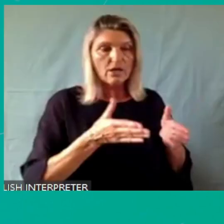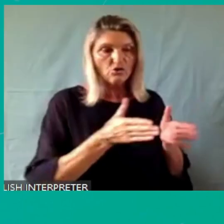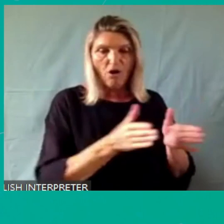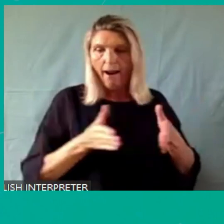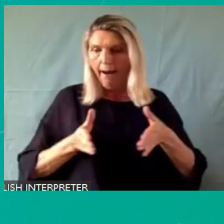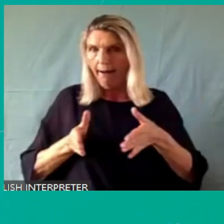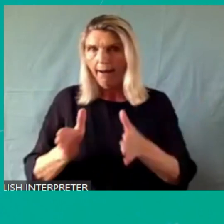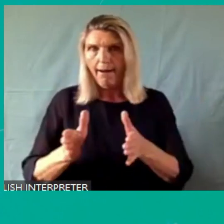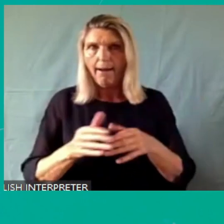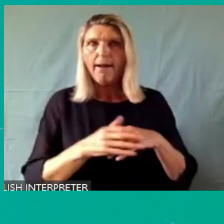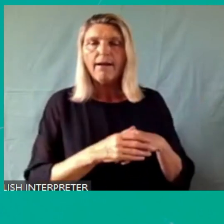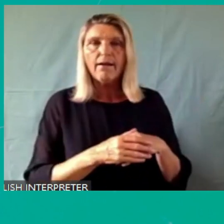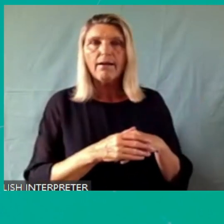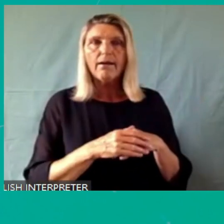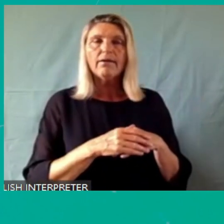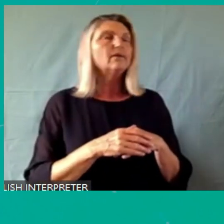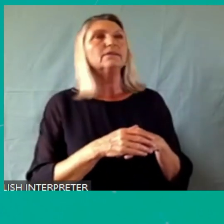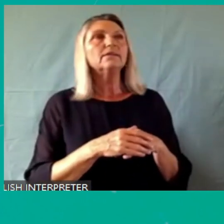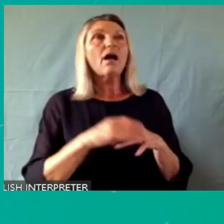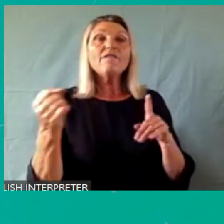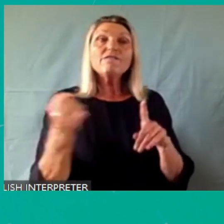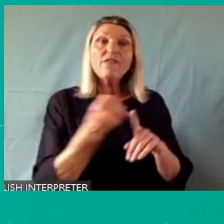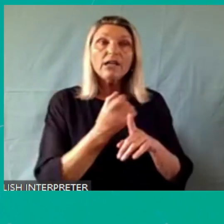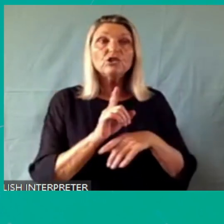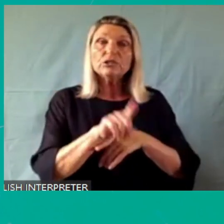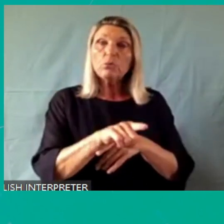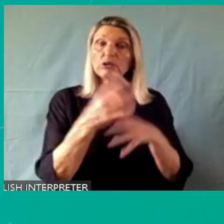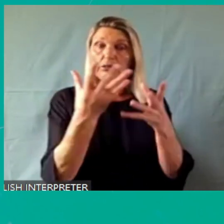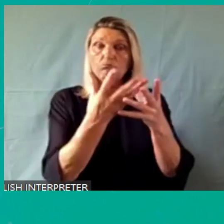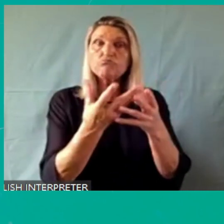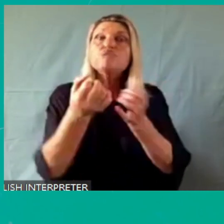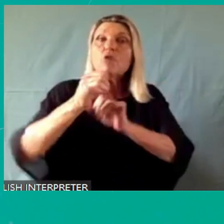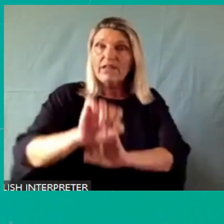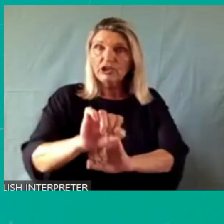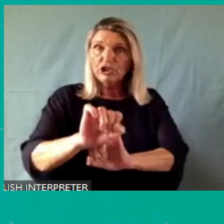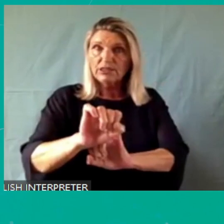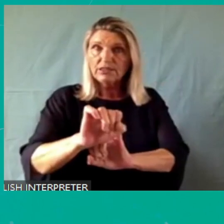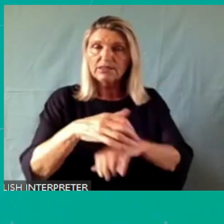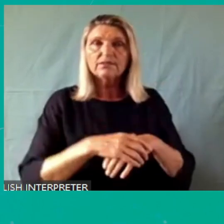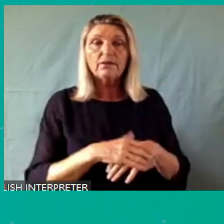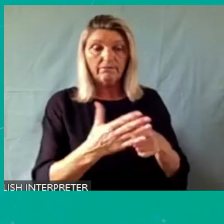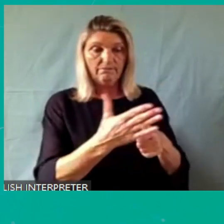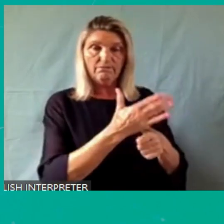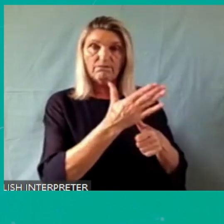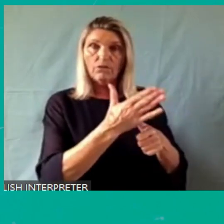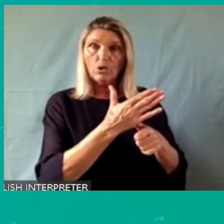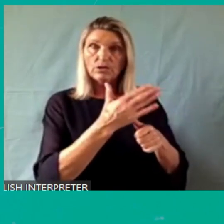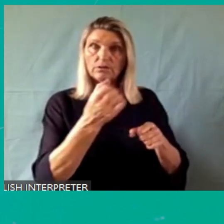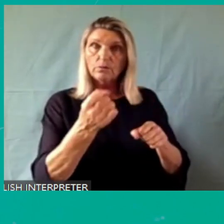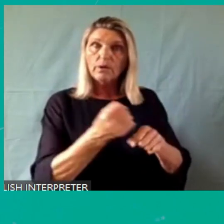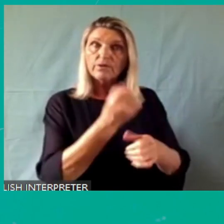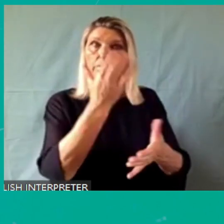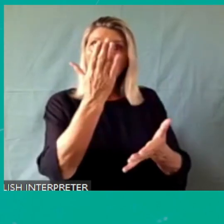to violence response and prevention. Firstly, we must ensure that we build